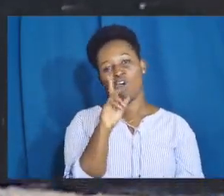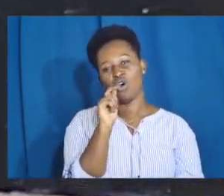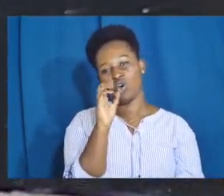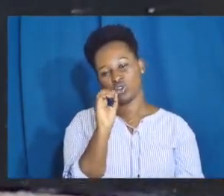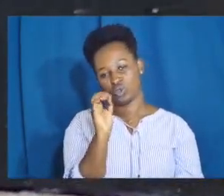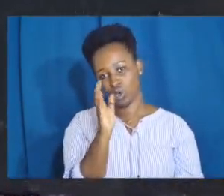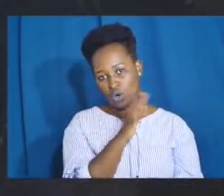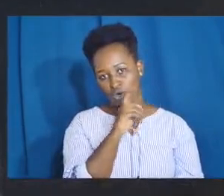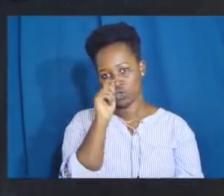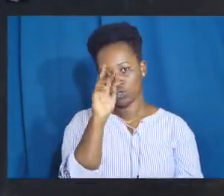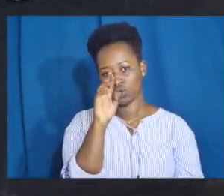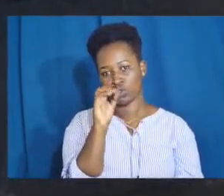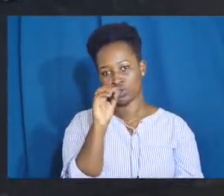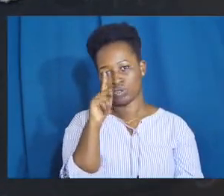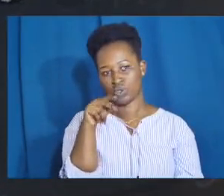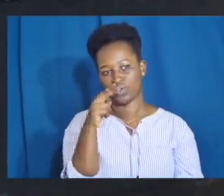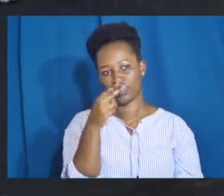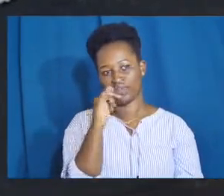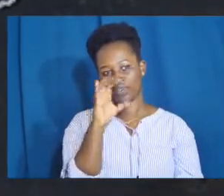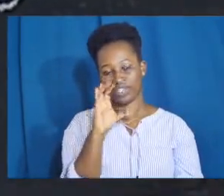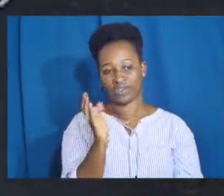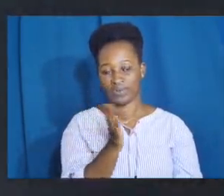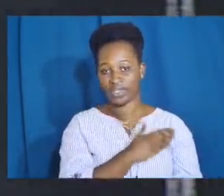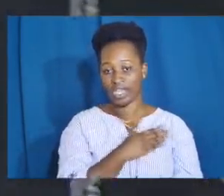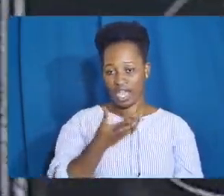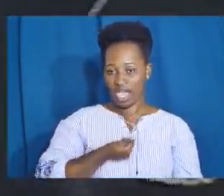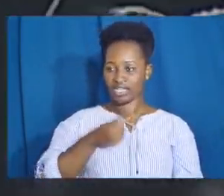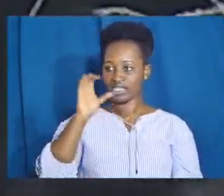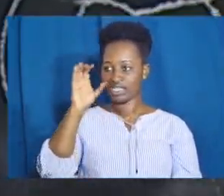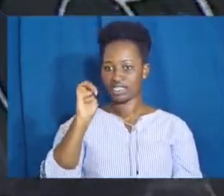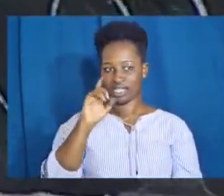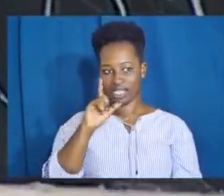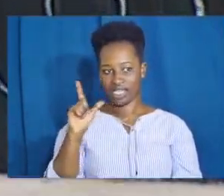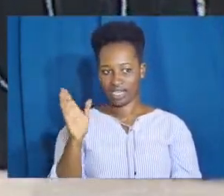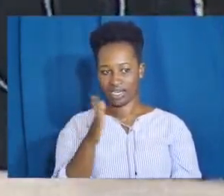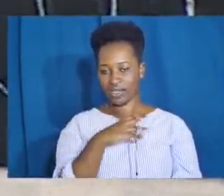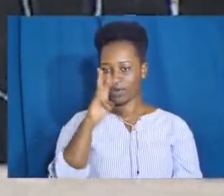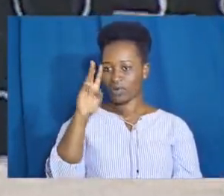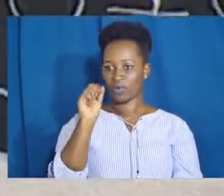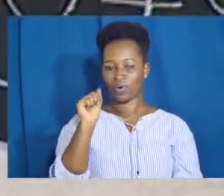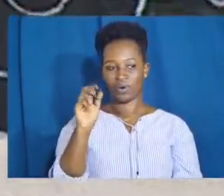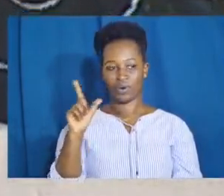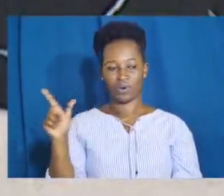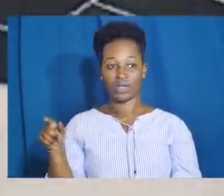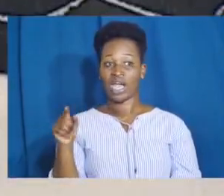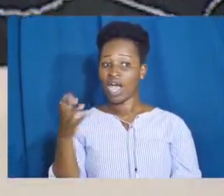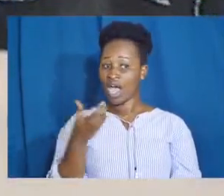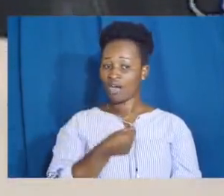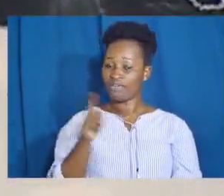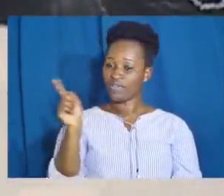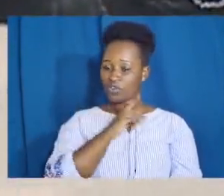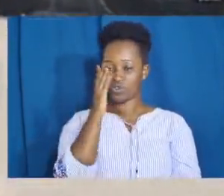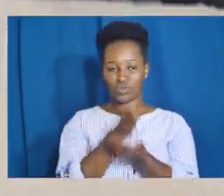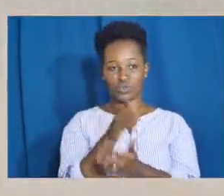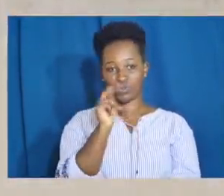autotrophic. It has cell wall, and it has no true nucleus. Having no true nucleus, that means it